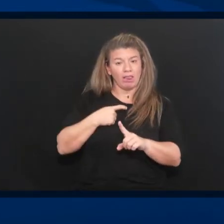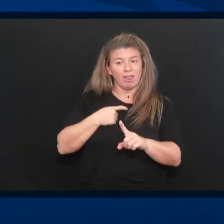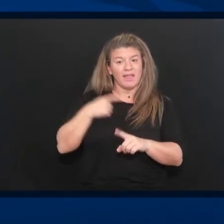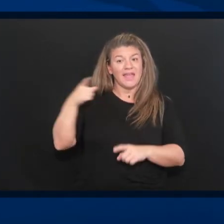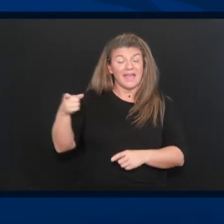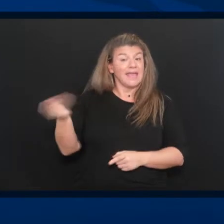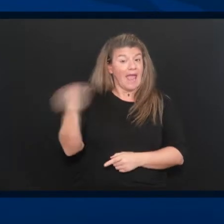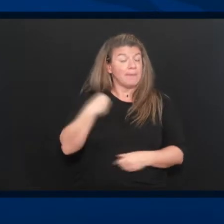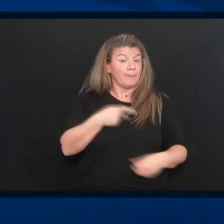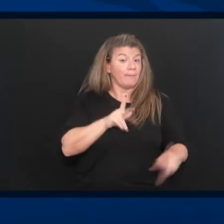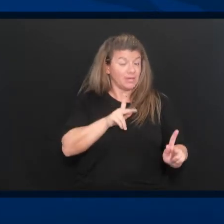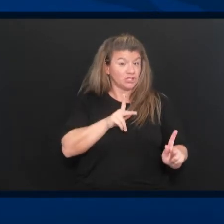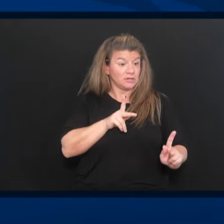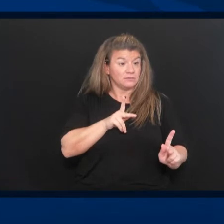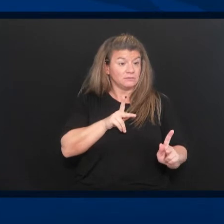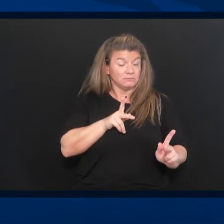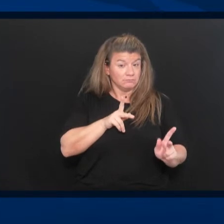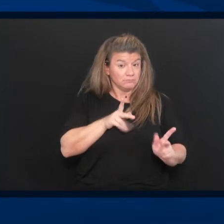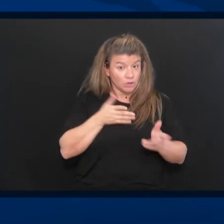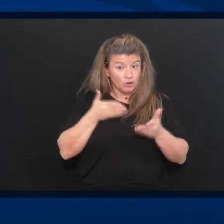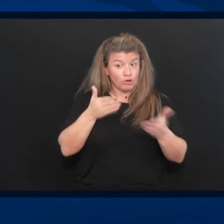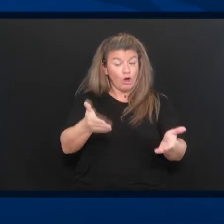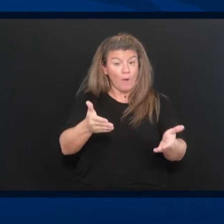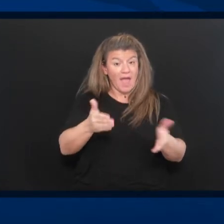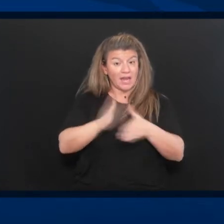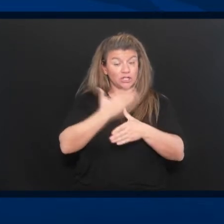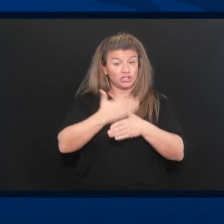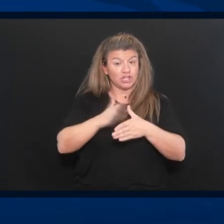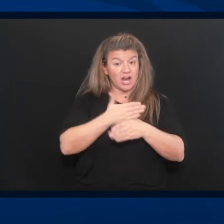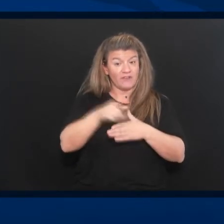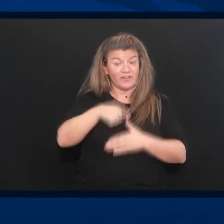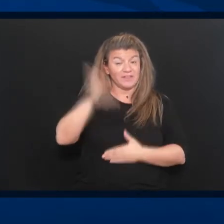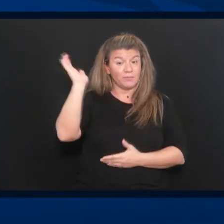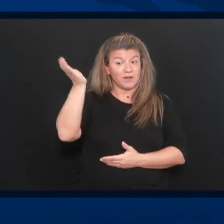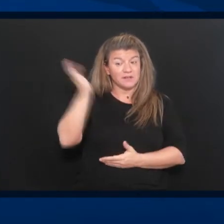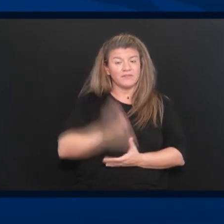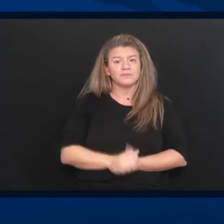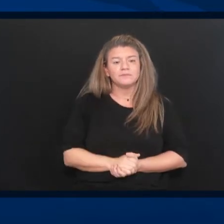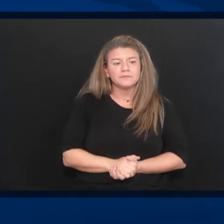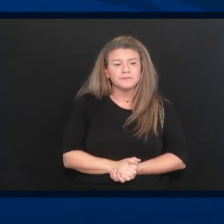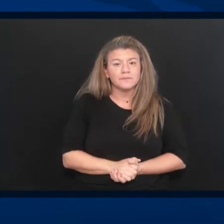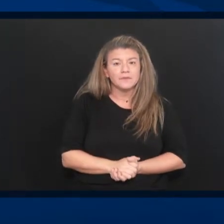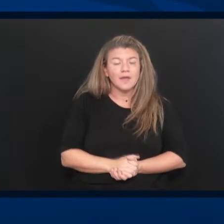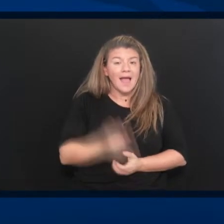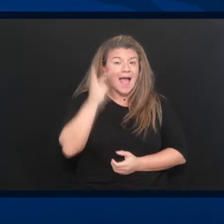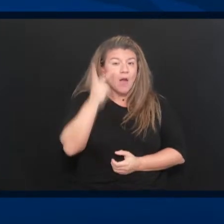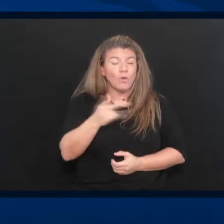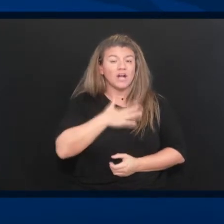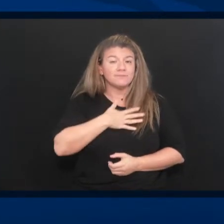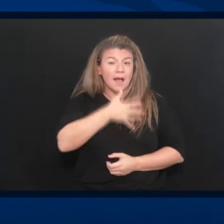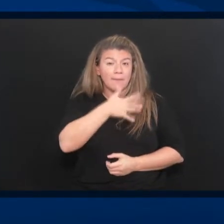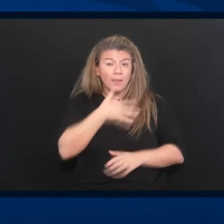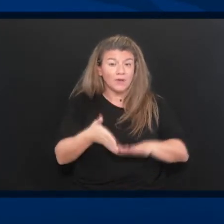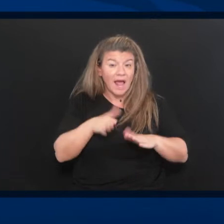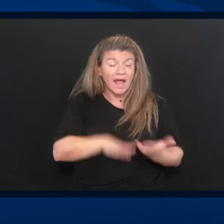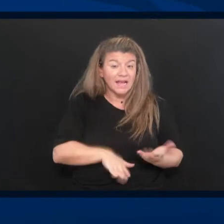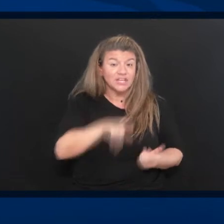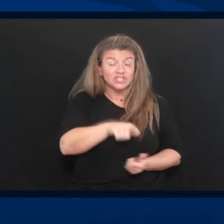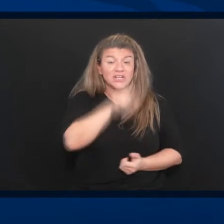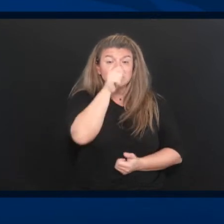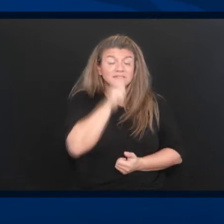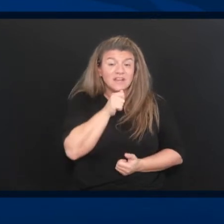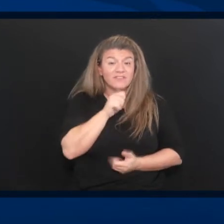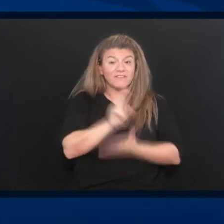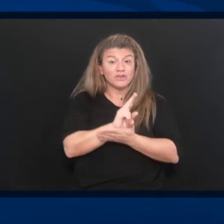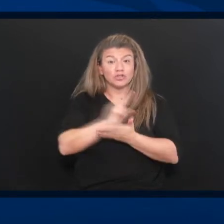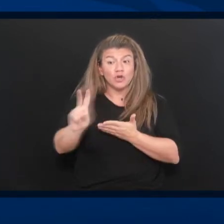given permission to forward on to this press conference. I watched my mother die from it, and she suffered for 2 weeks.